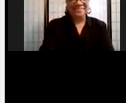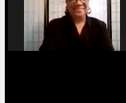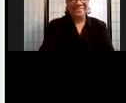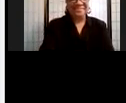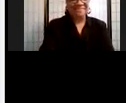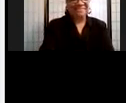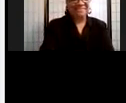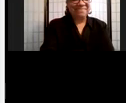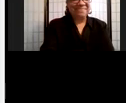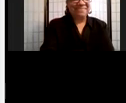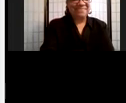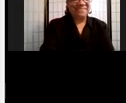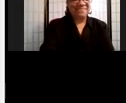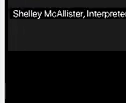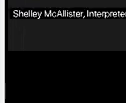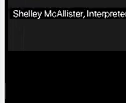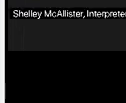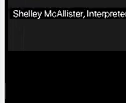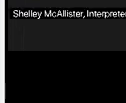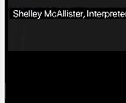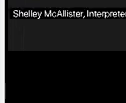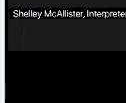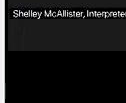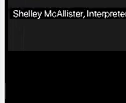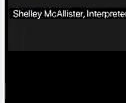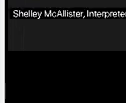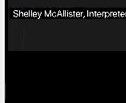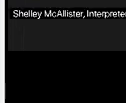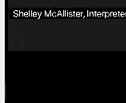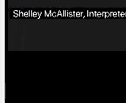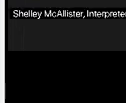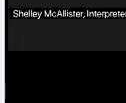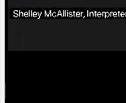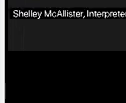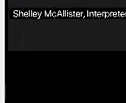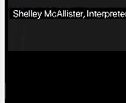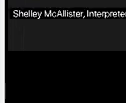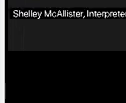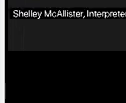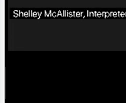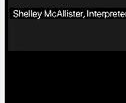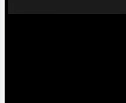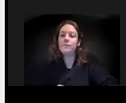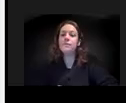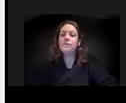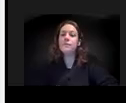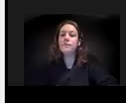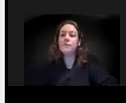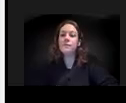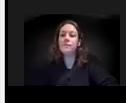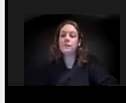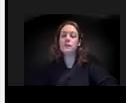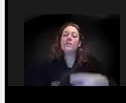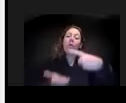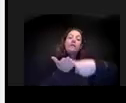it in terms of these five titles. Title one, so if you have an employee with a disability who